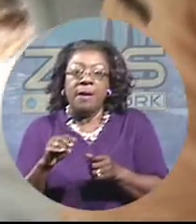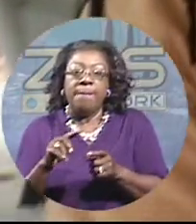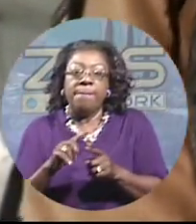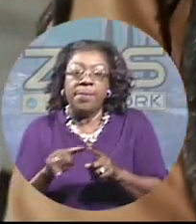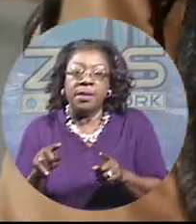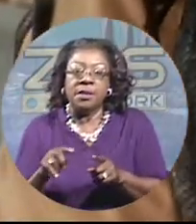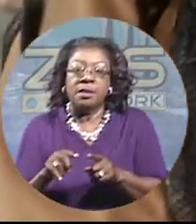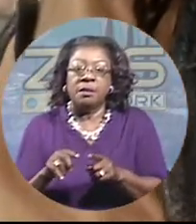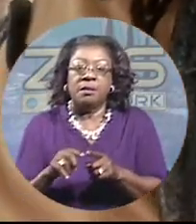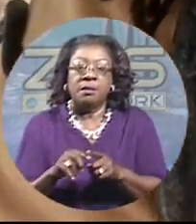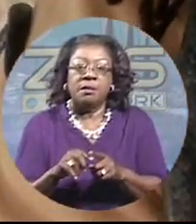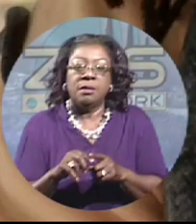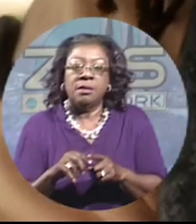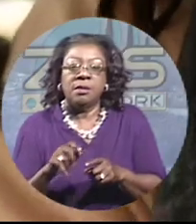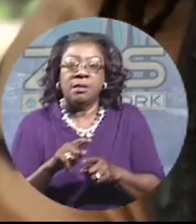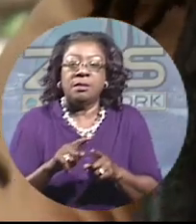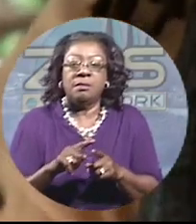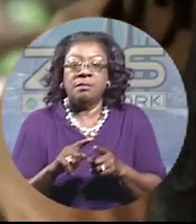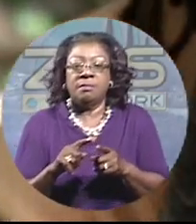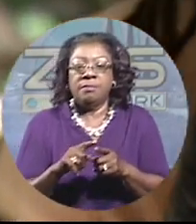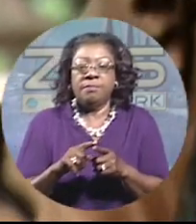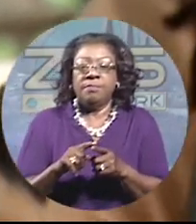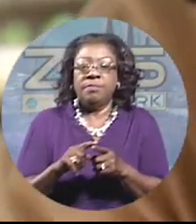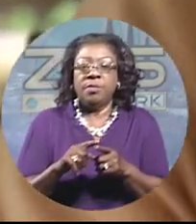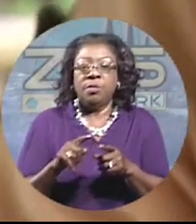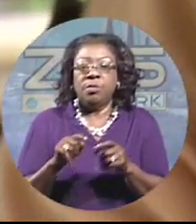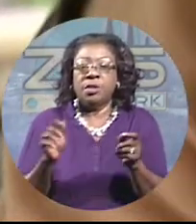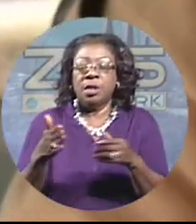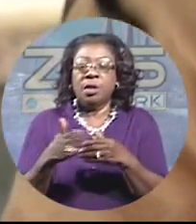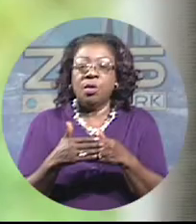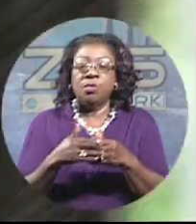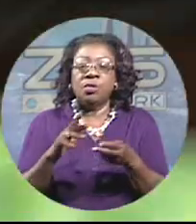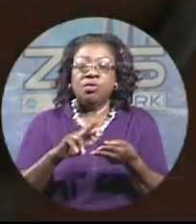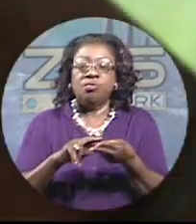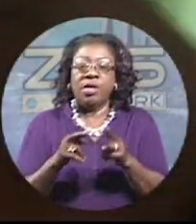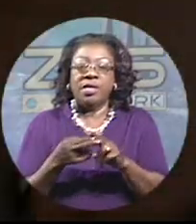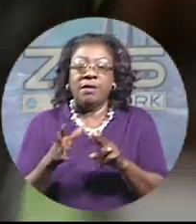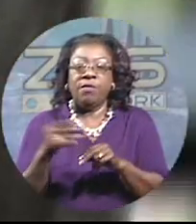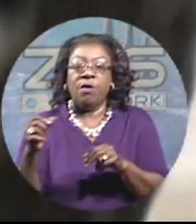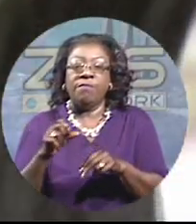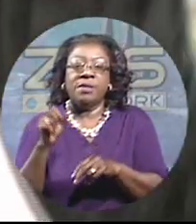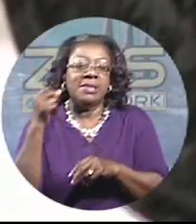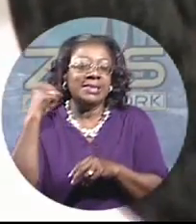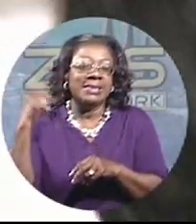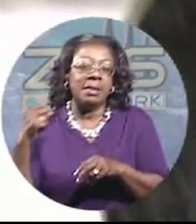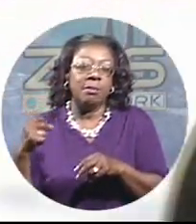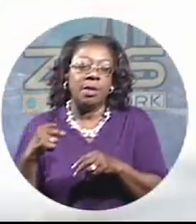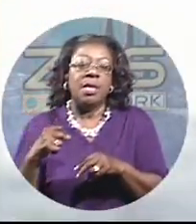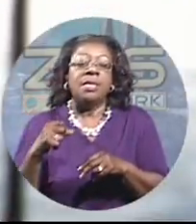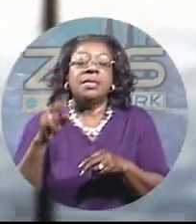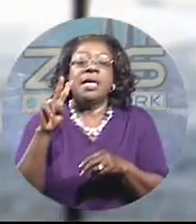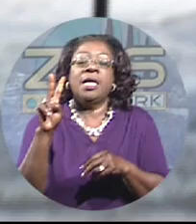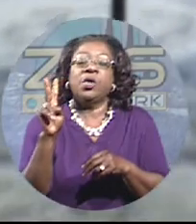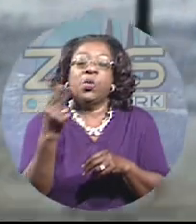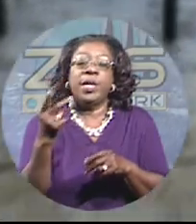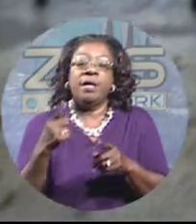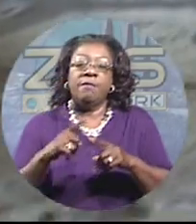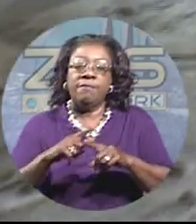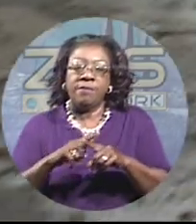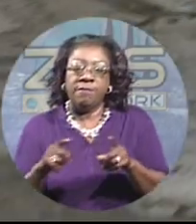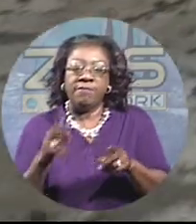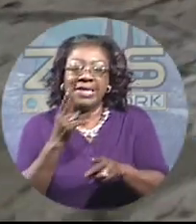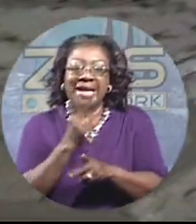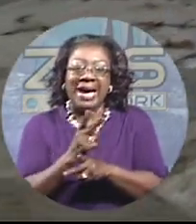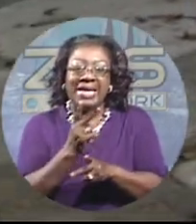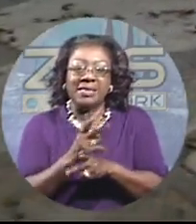boa, Sweetie, which was draped around his shoulders, was a close relative. He says there are 12 species of snakes in the